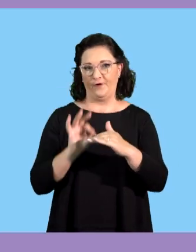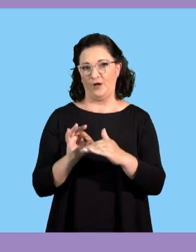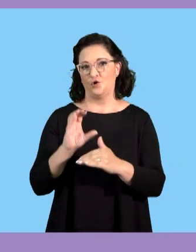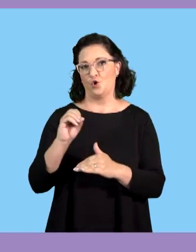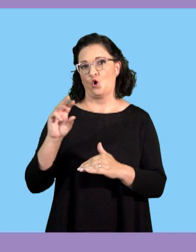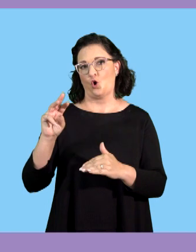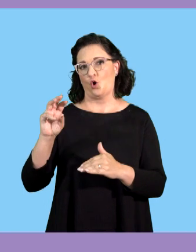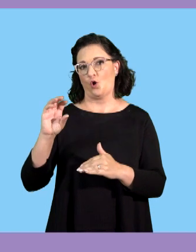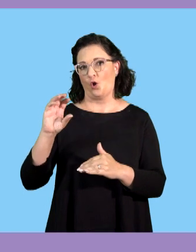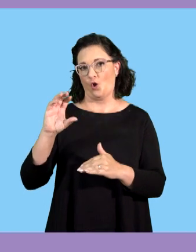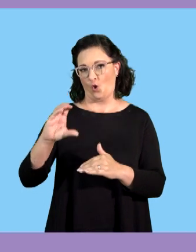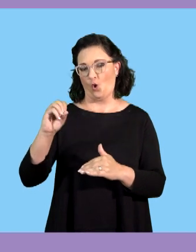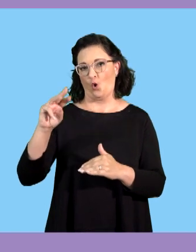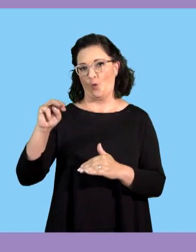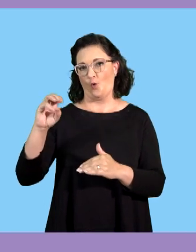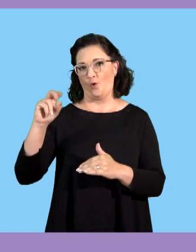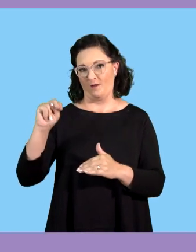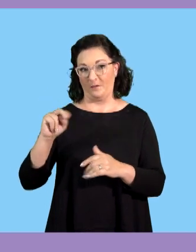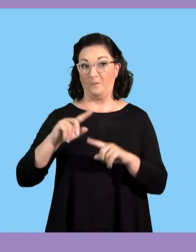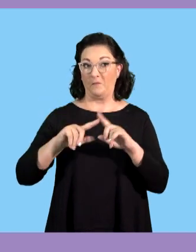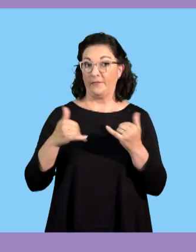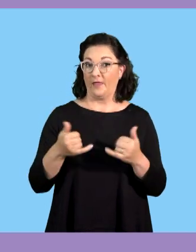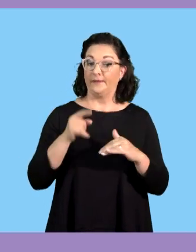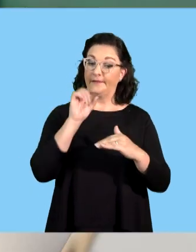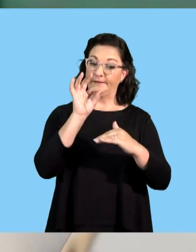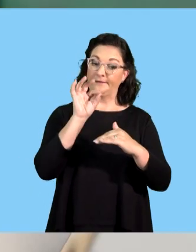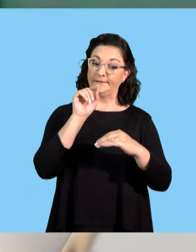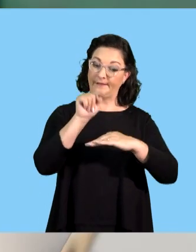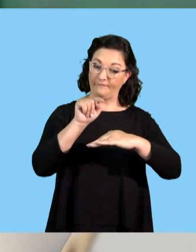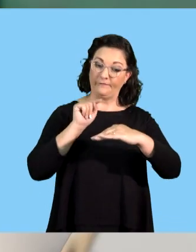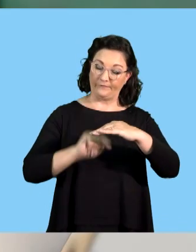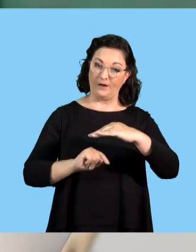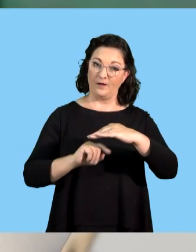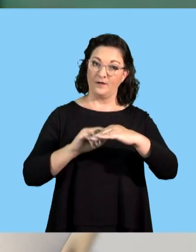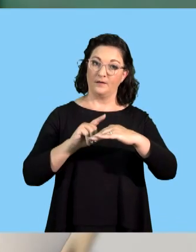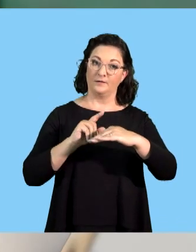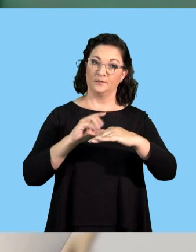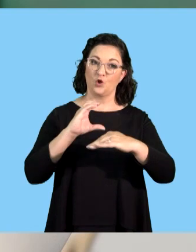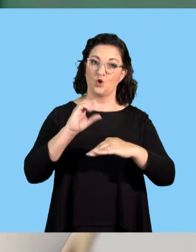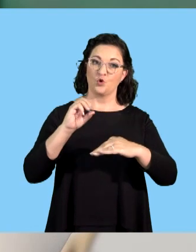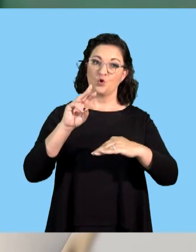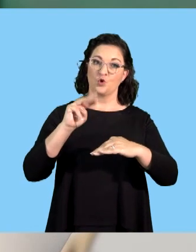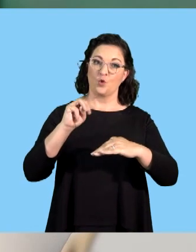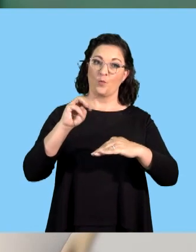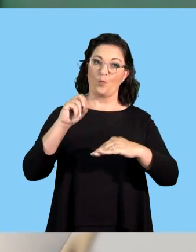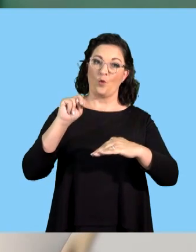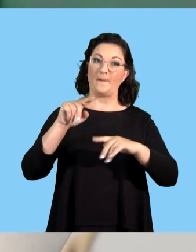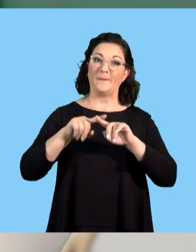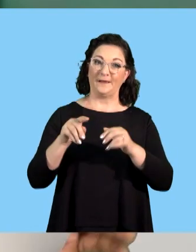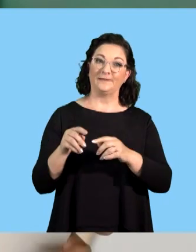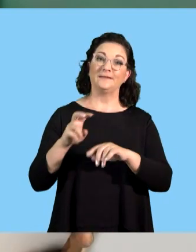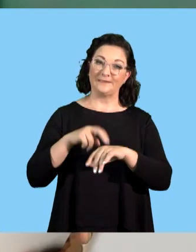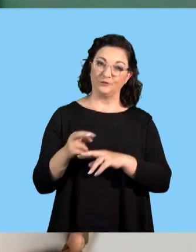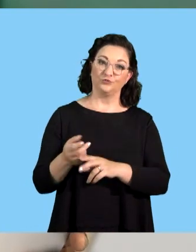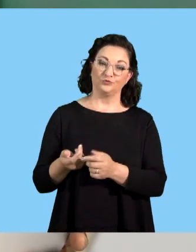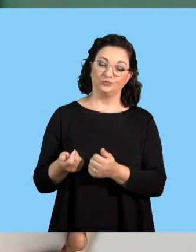do. Then divide common fractions, but remember to convert back to decimal fractions as your question